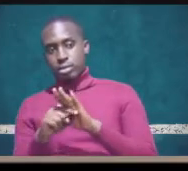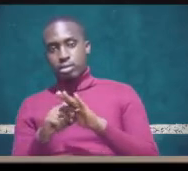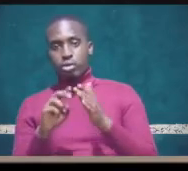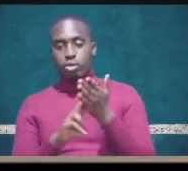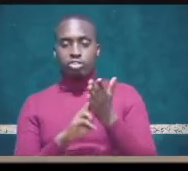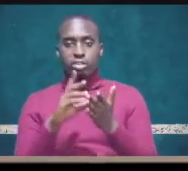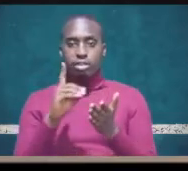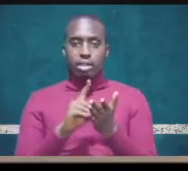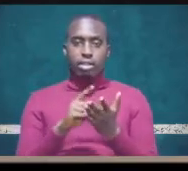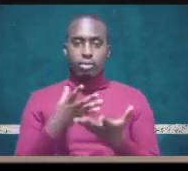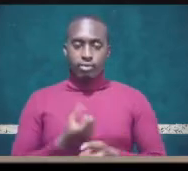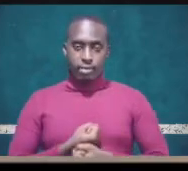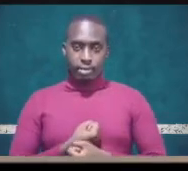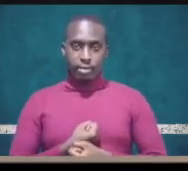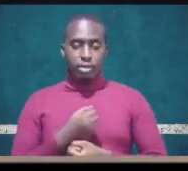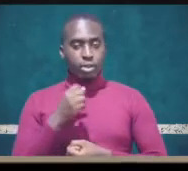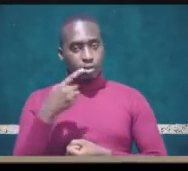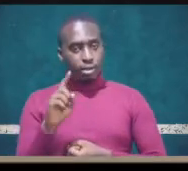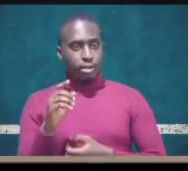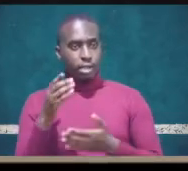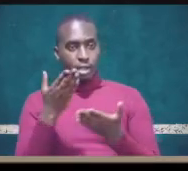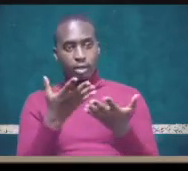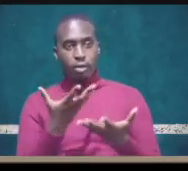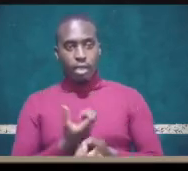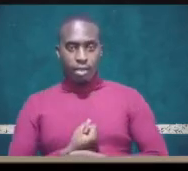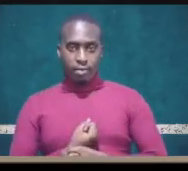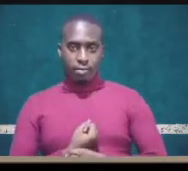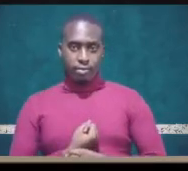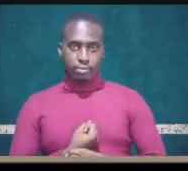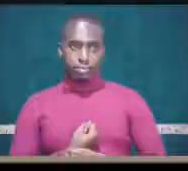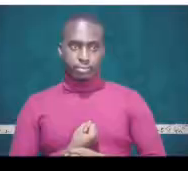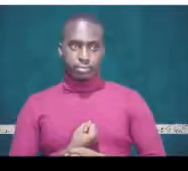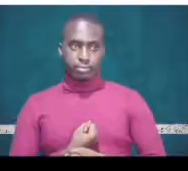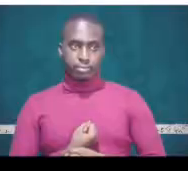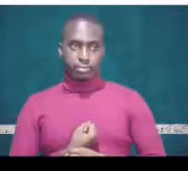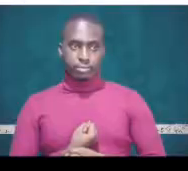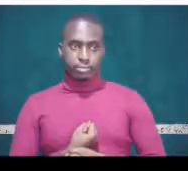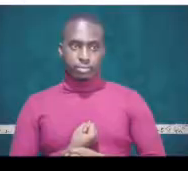the data into that one, right? So there we have,